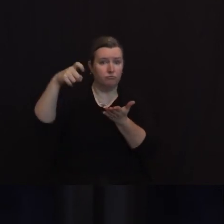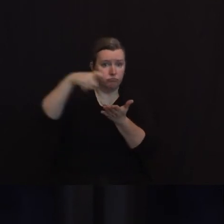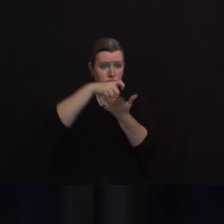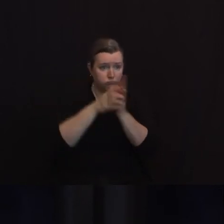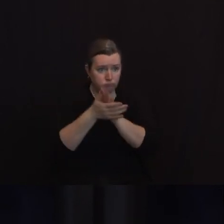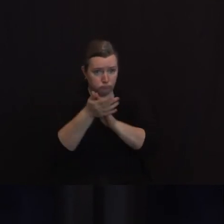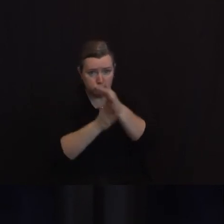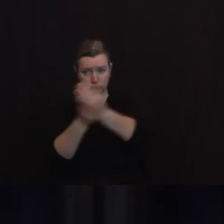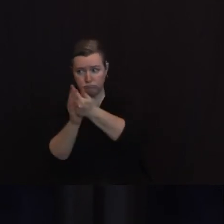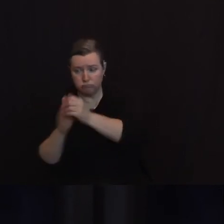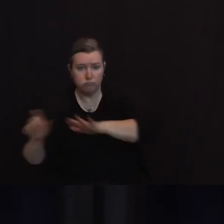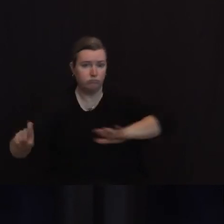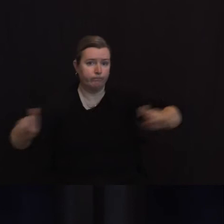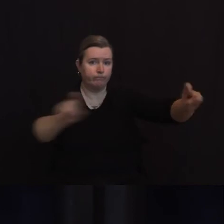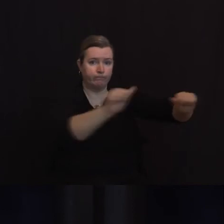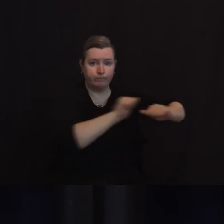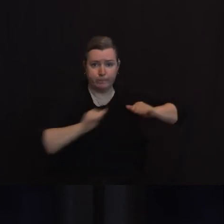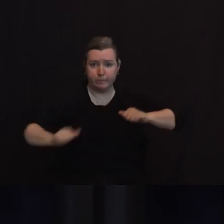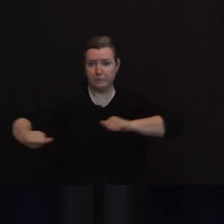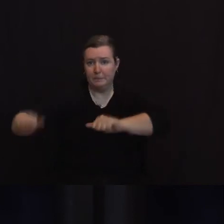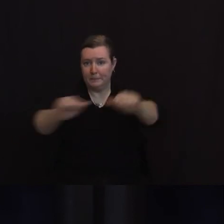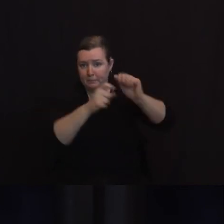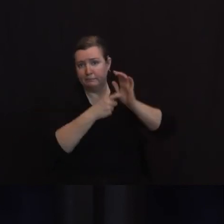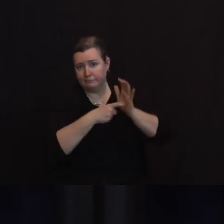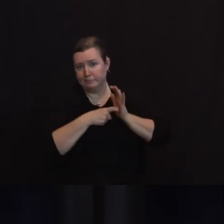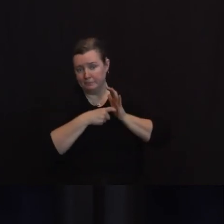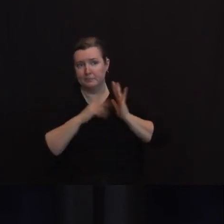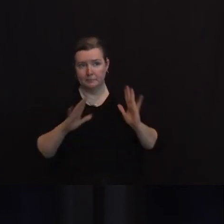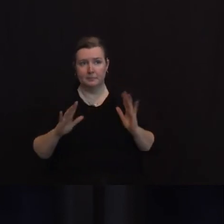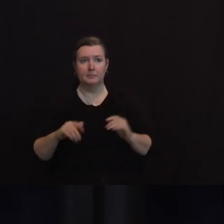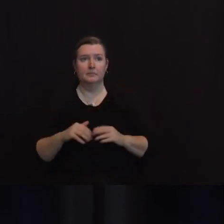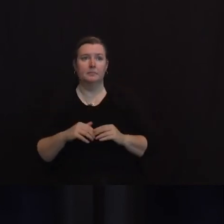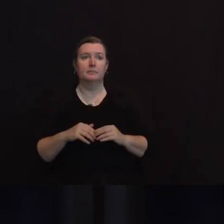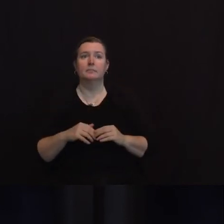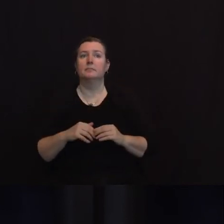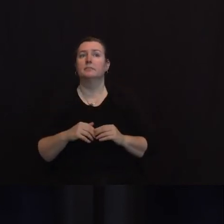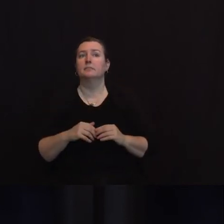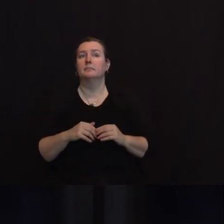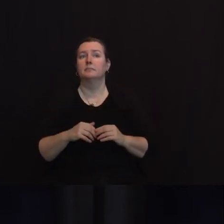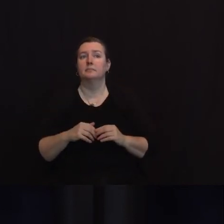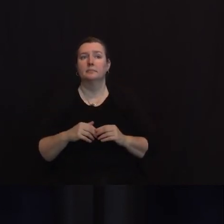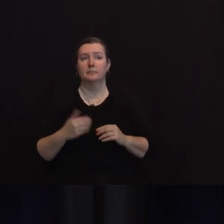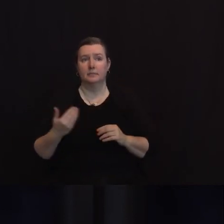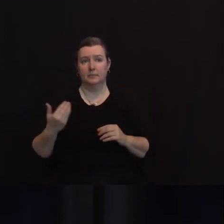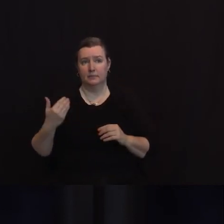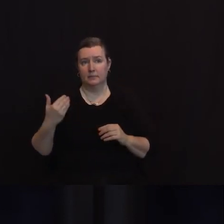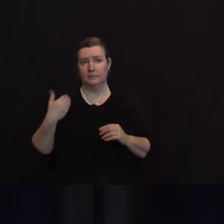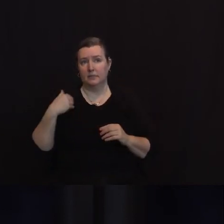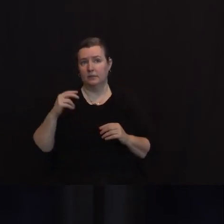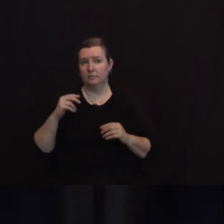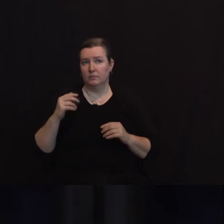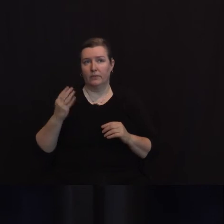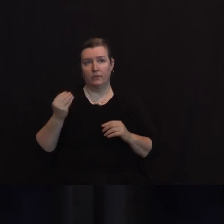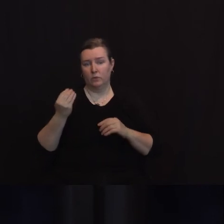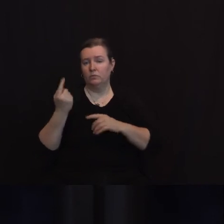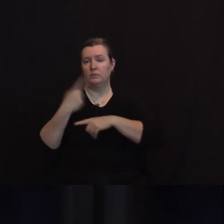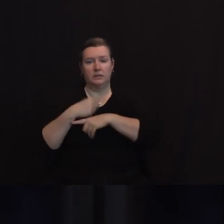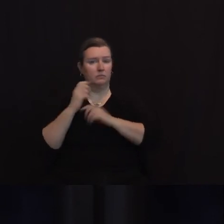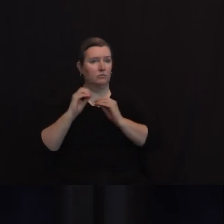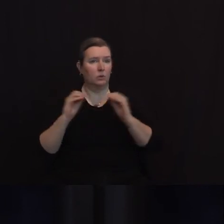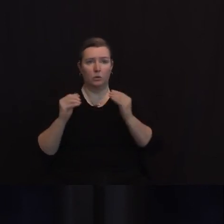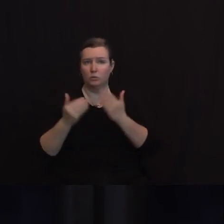new facility onset COVID-19 cases are identified in the last 14 days. The facility is not currently